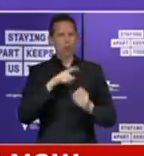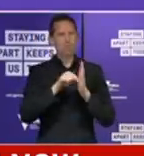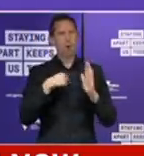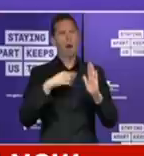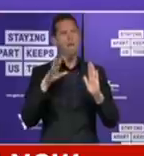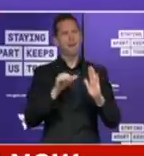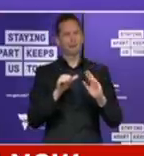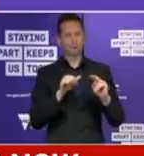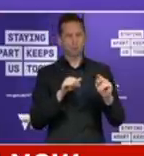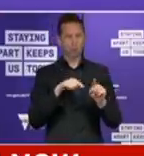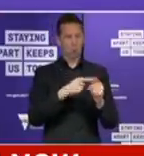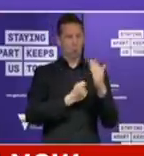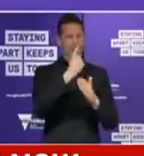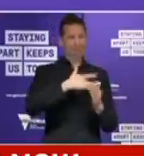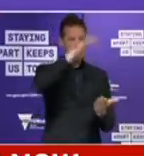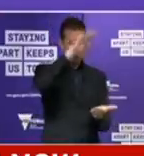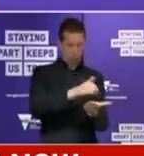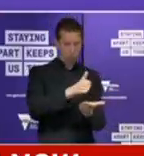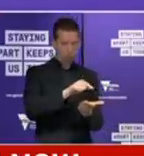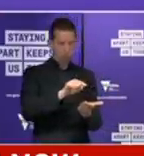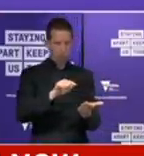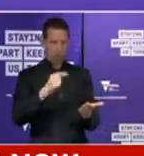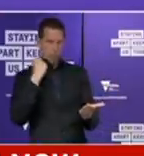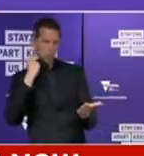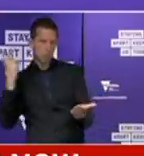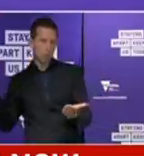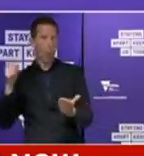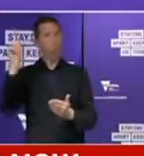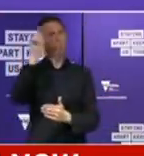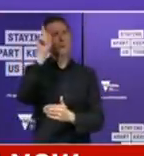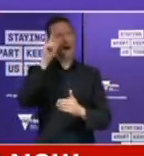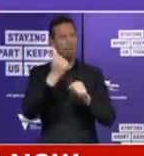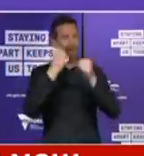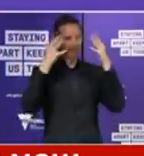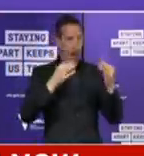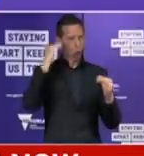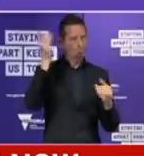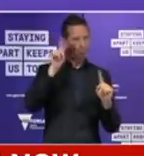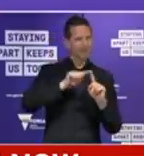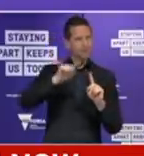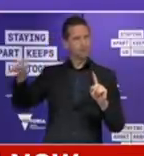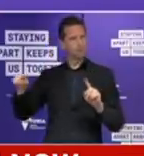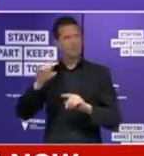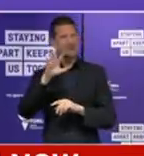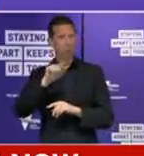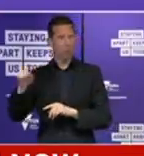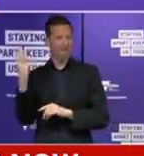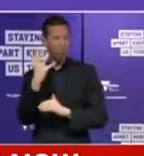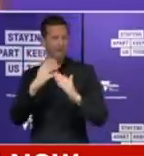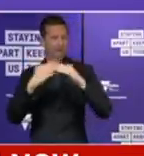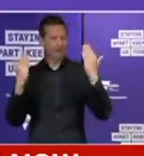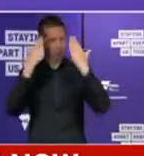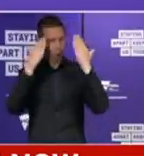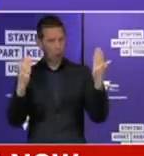stubbornness is that what we do today, we can't be certain of the outcome for 10 to 14 days, which means the passage of time,